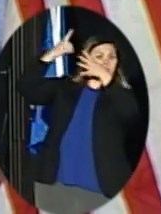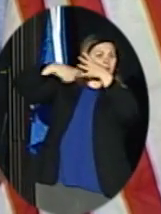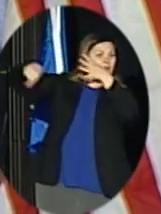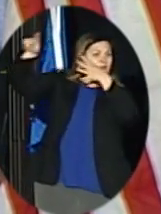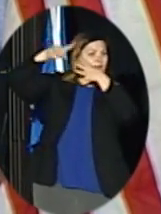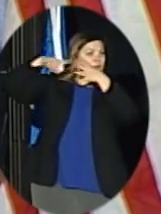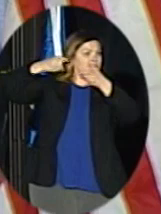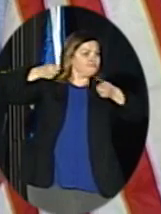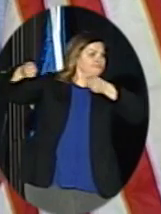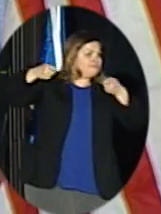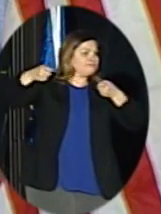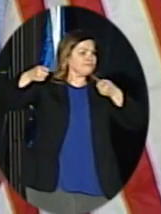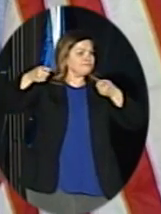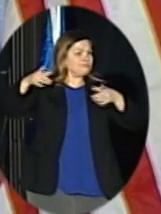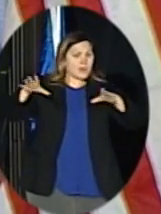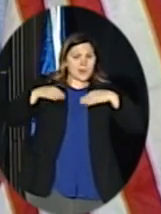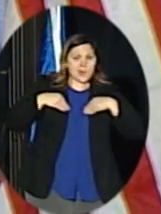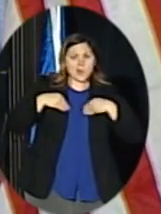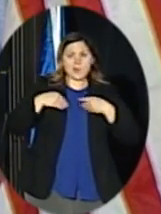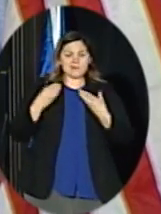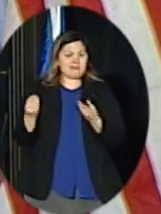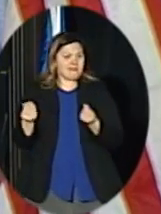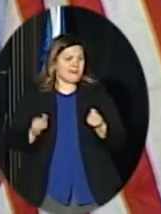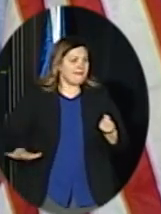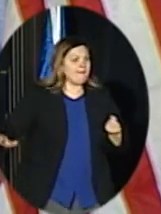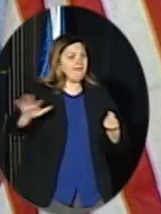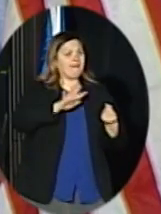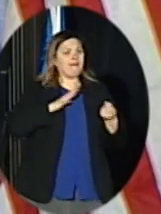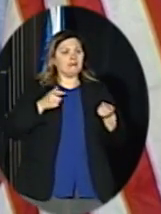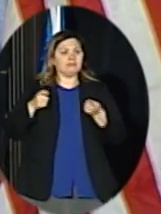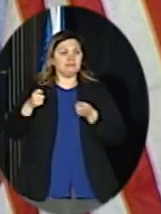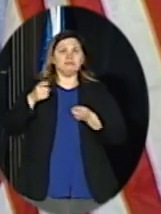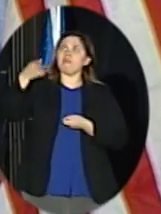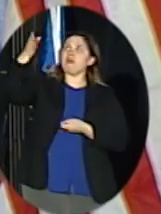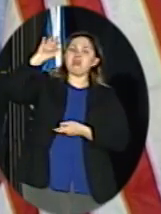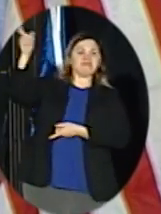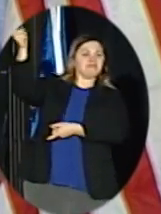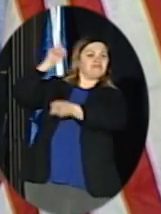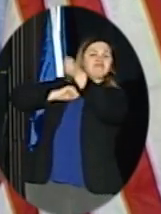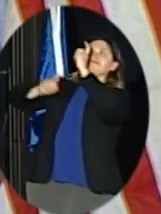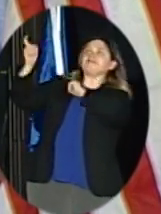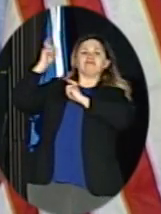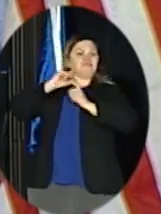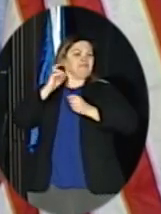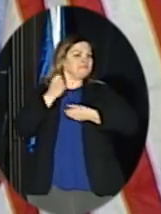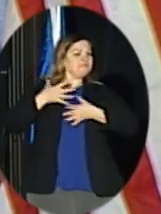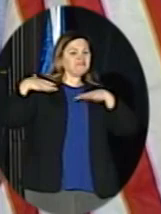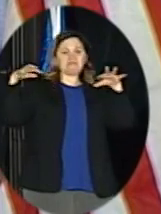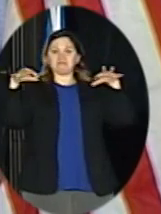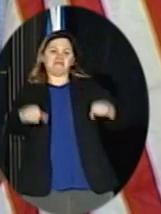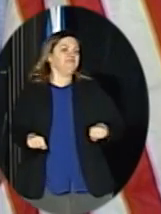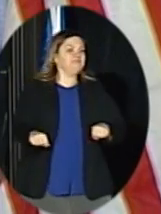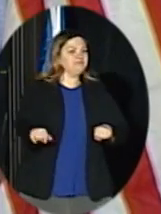founding principles a yearning for a set of God-given rights they sought to secure for only themselves.